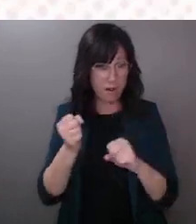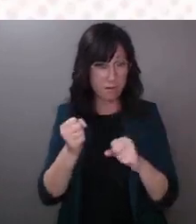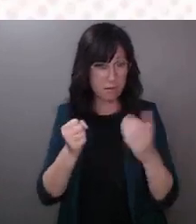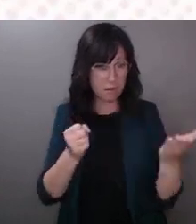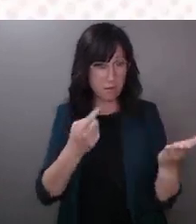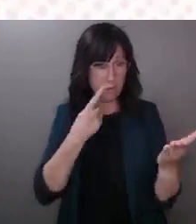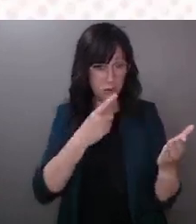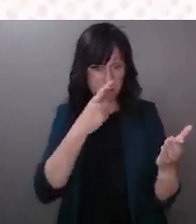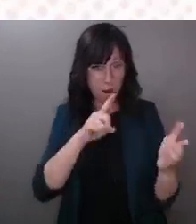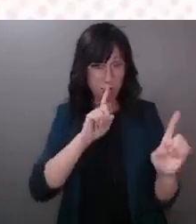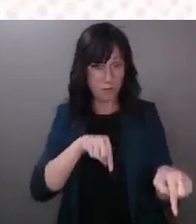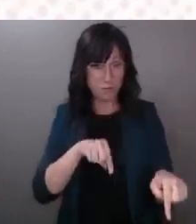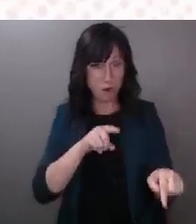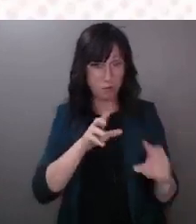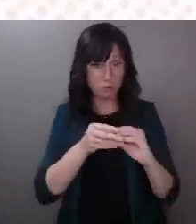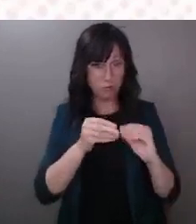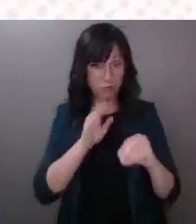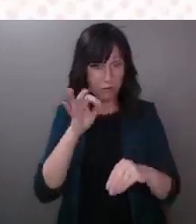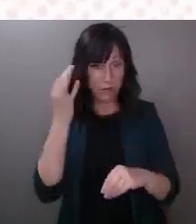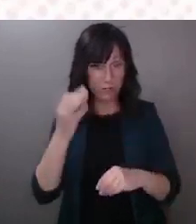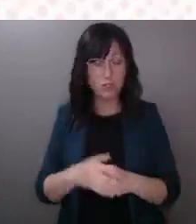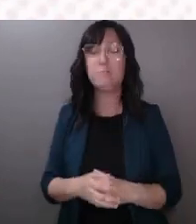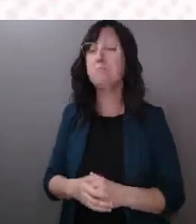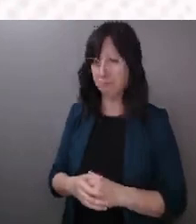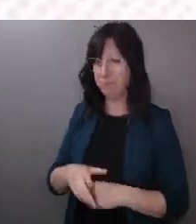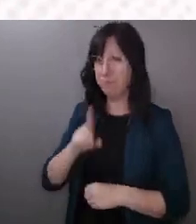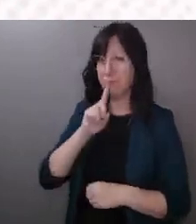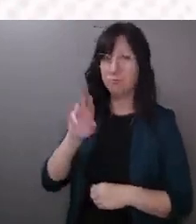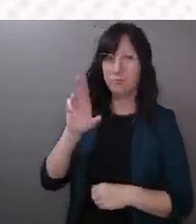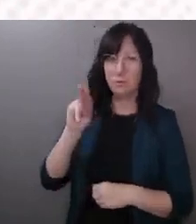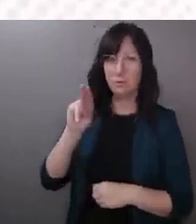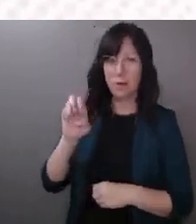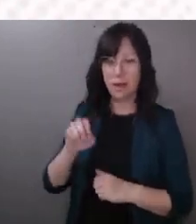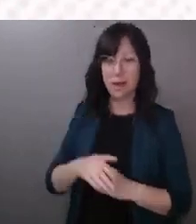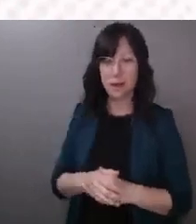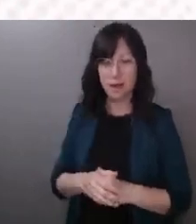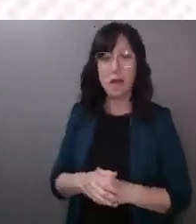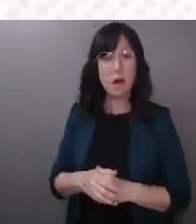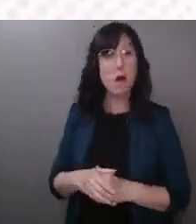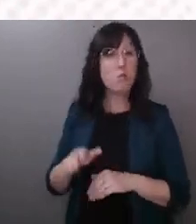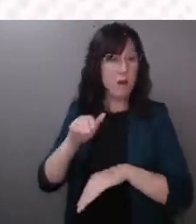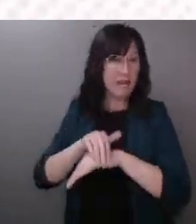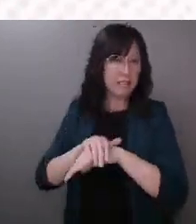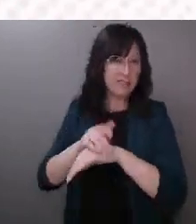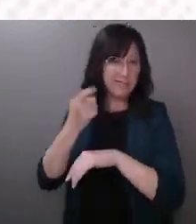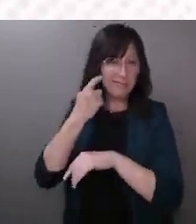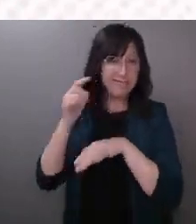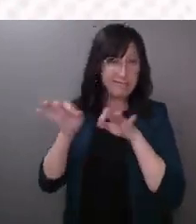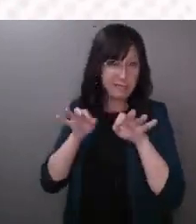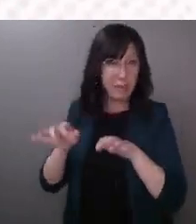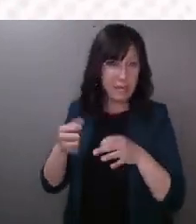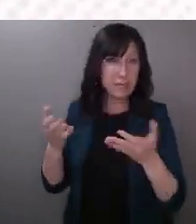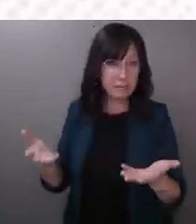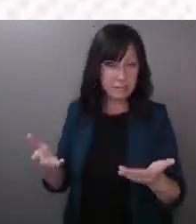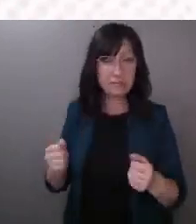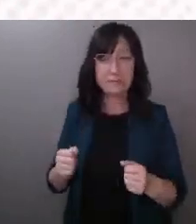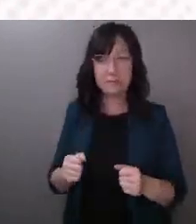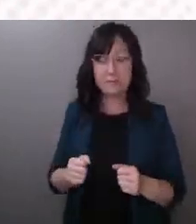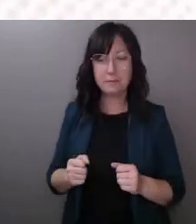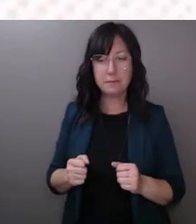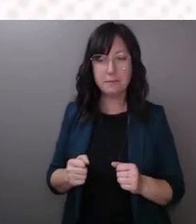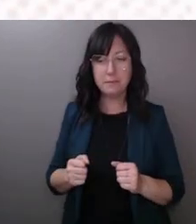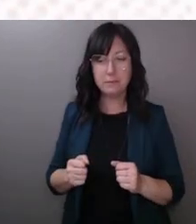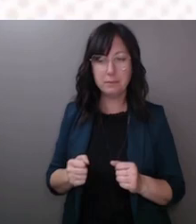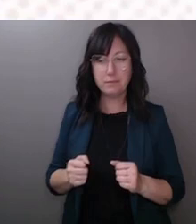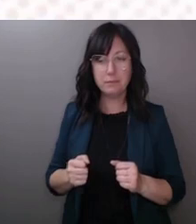please, in French? Thank you for your question. I've already explained in English that